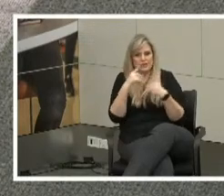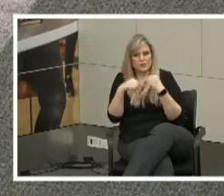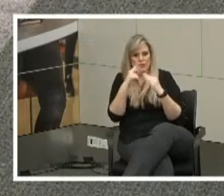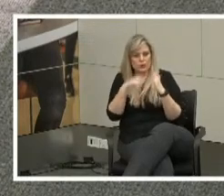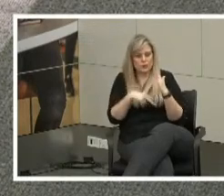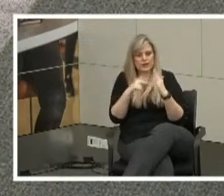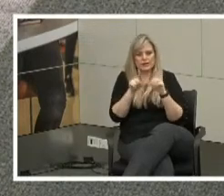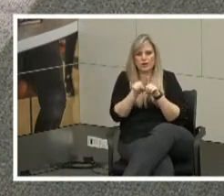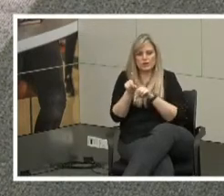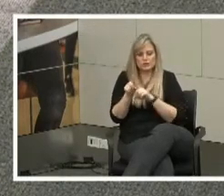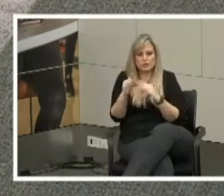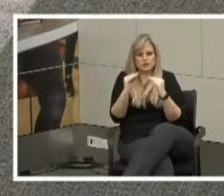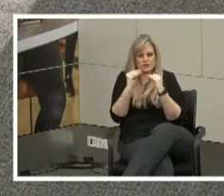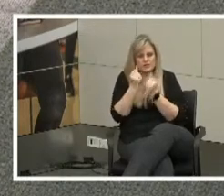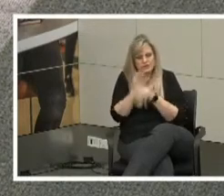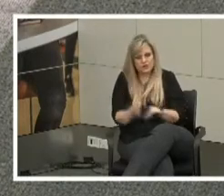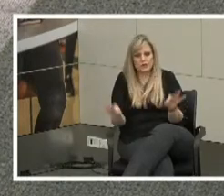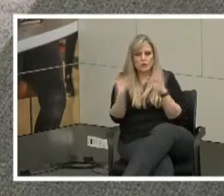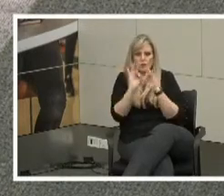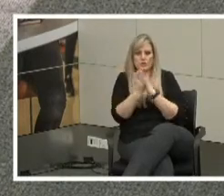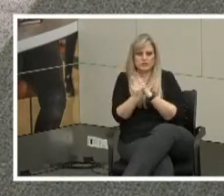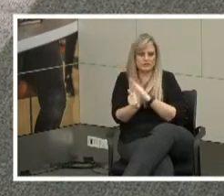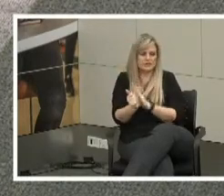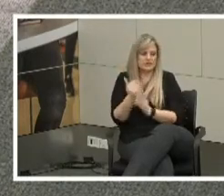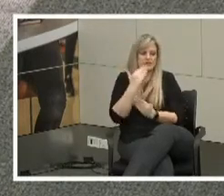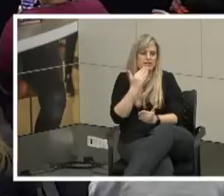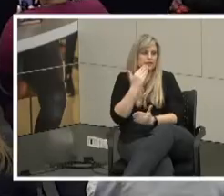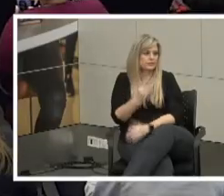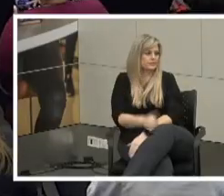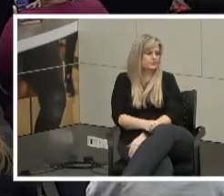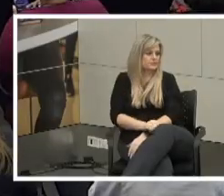important reading skills thank you thank